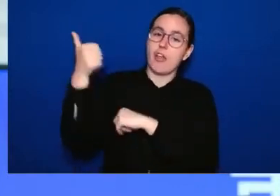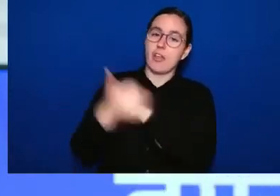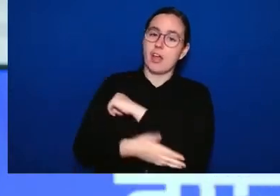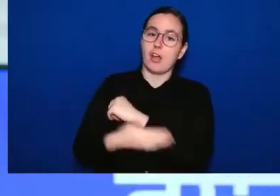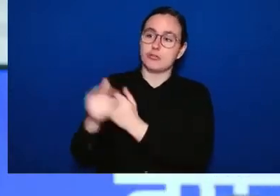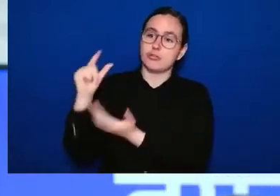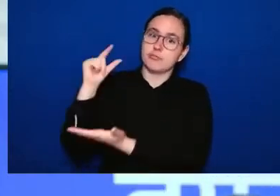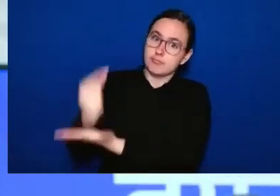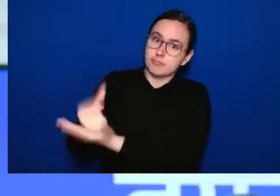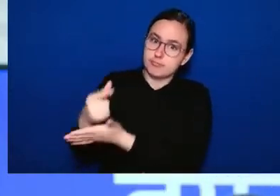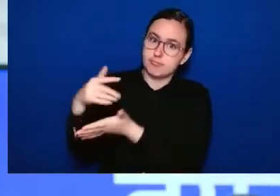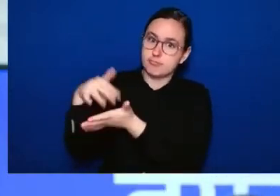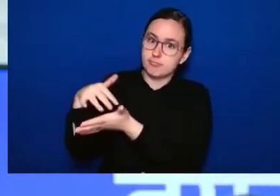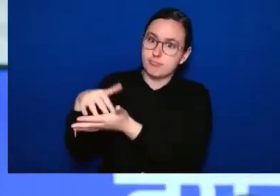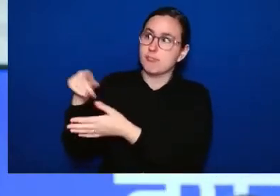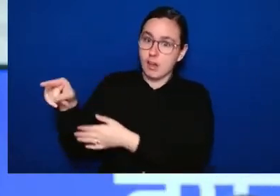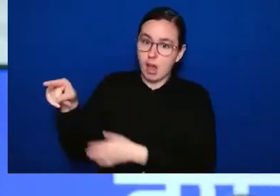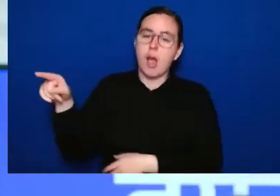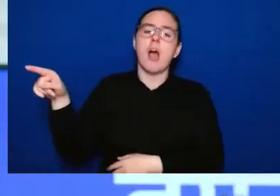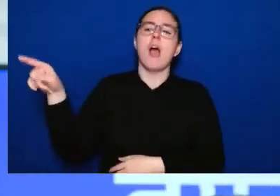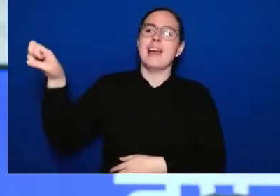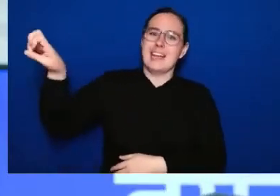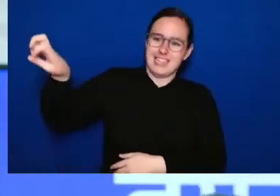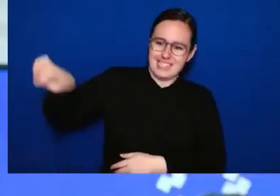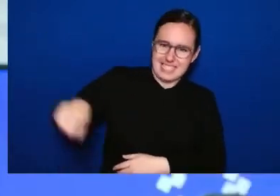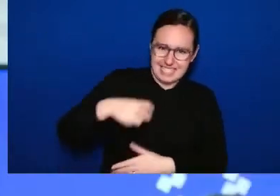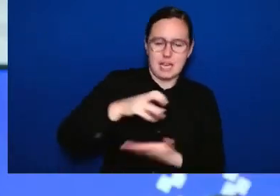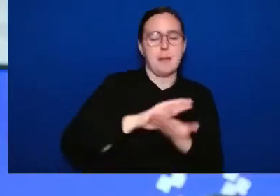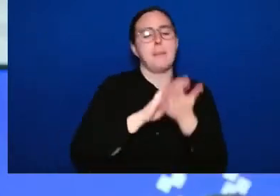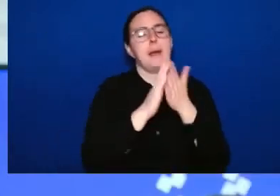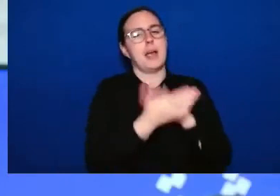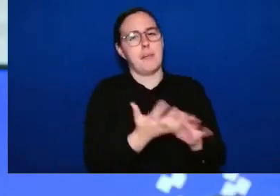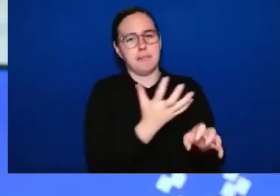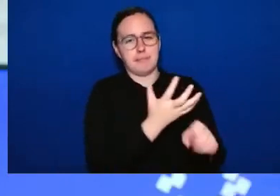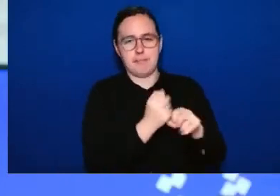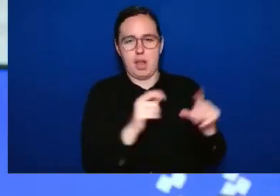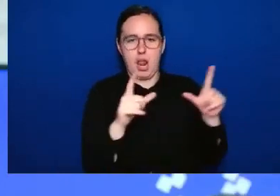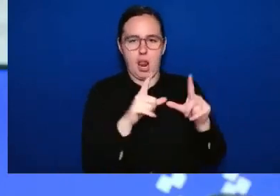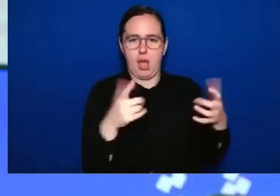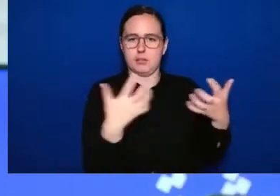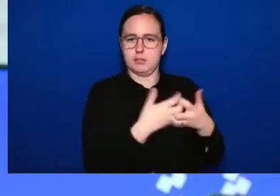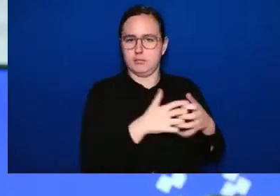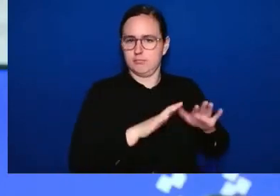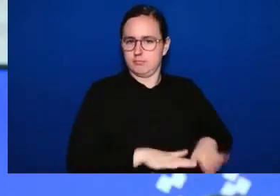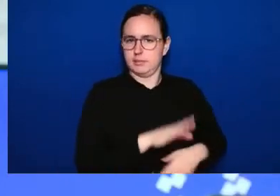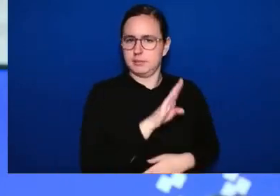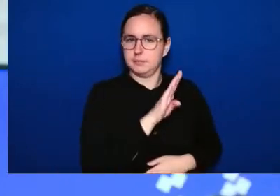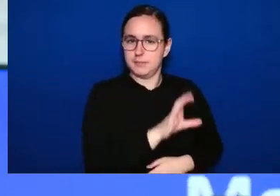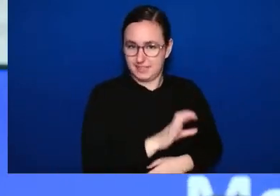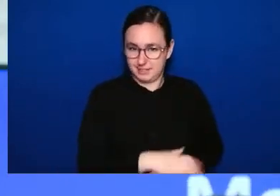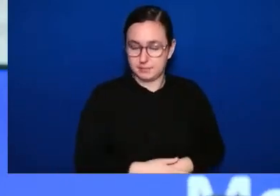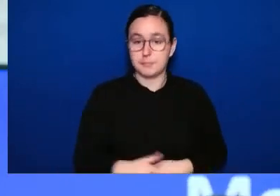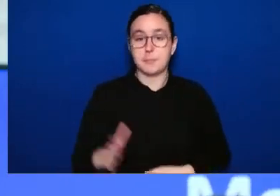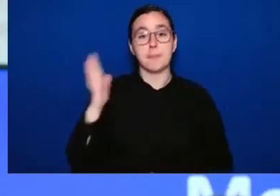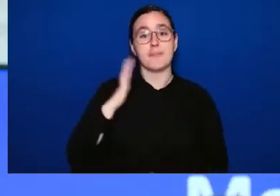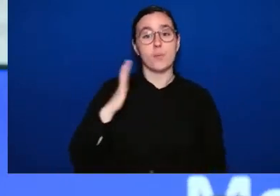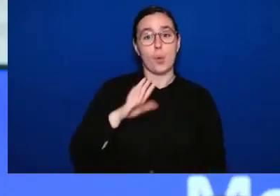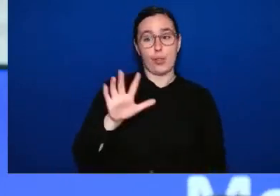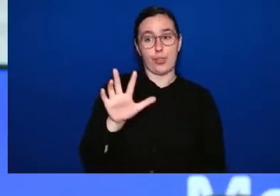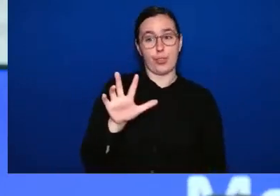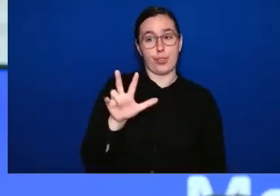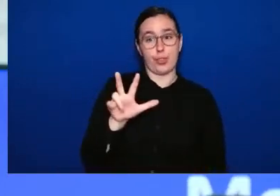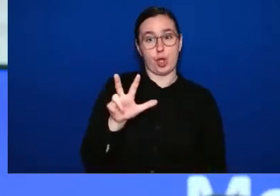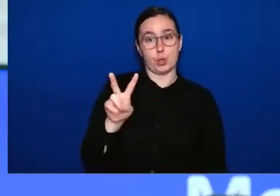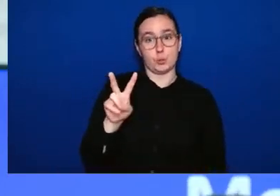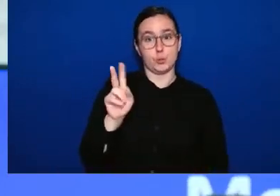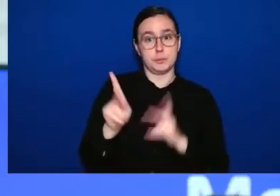triple from 32 seats to 96 over the next 2 years. As well, by working with the College of Physicians